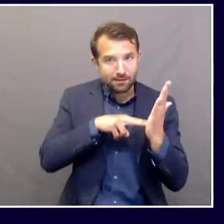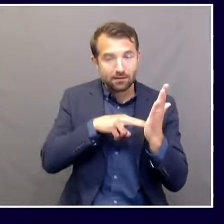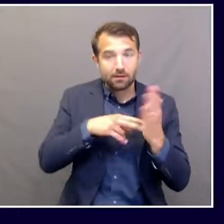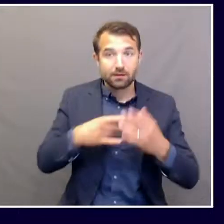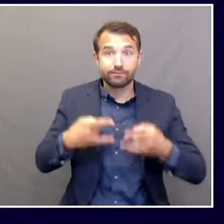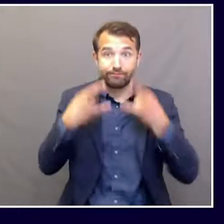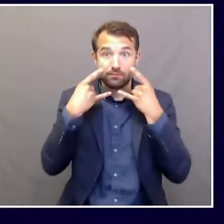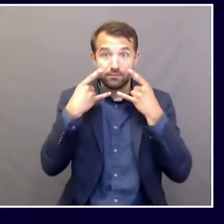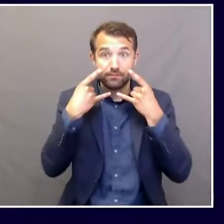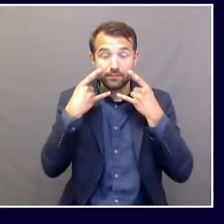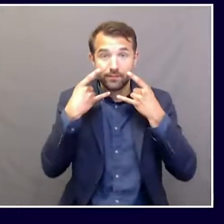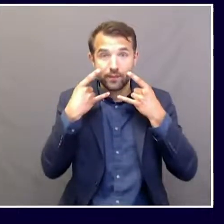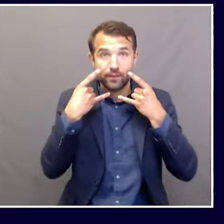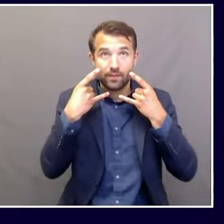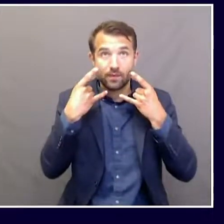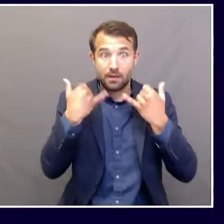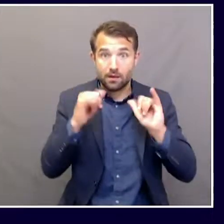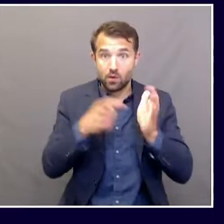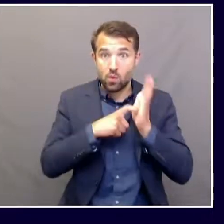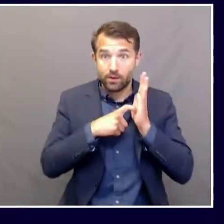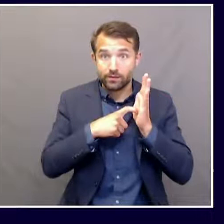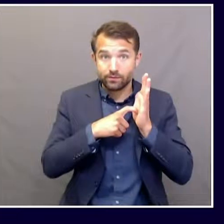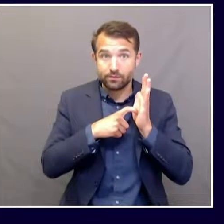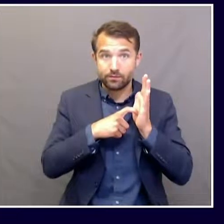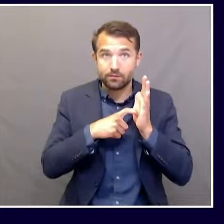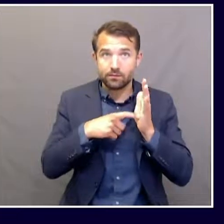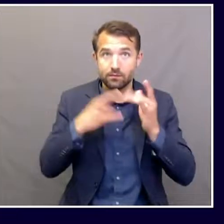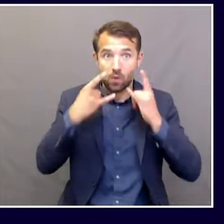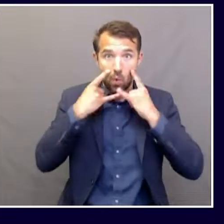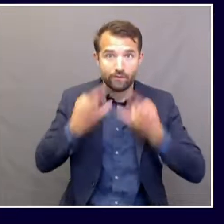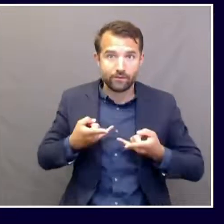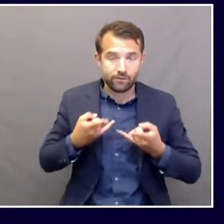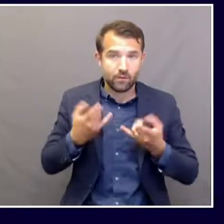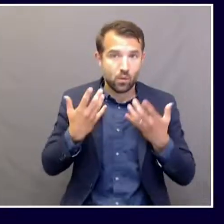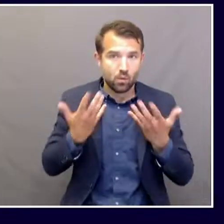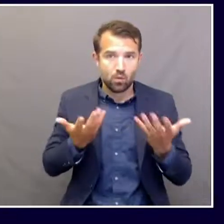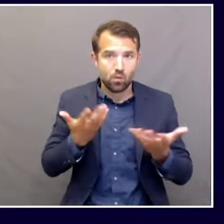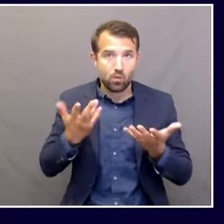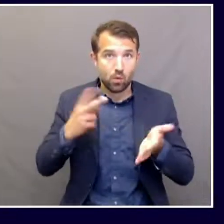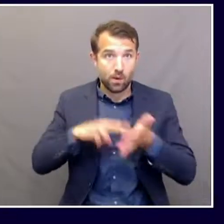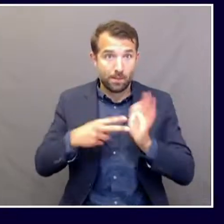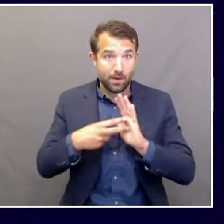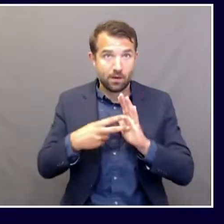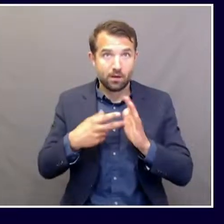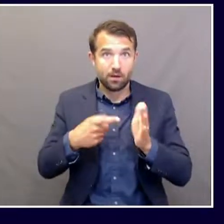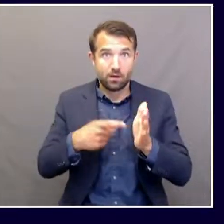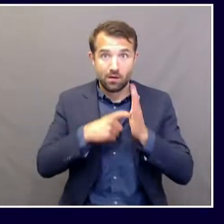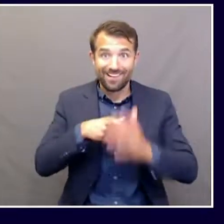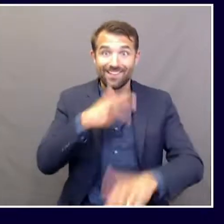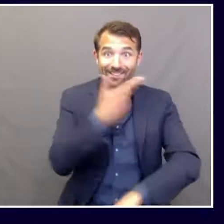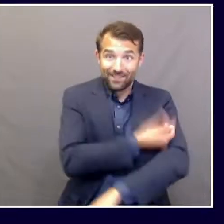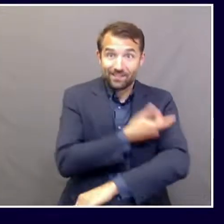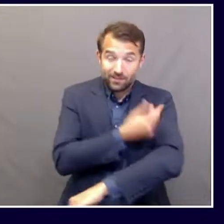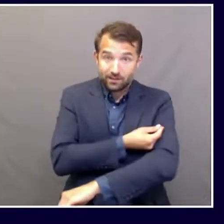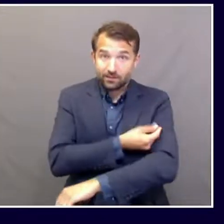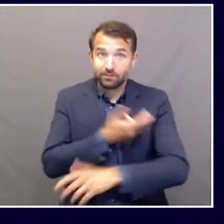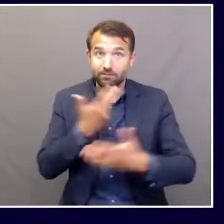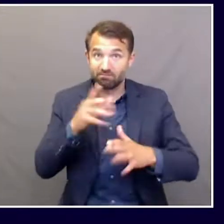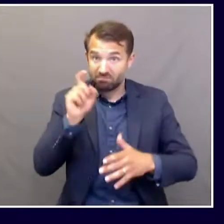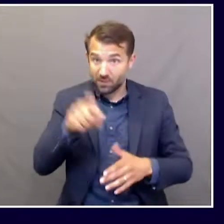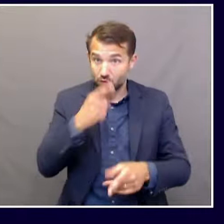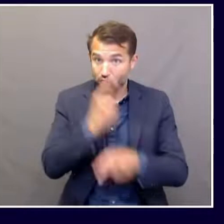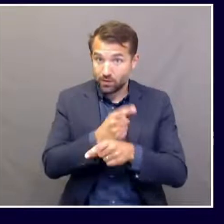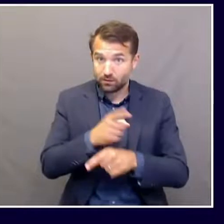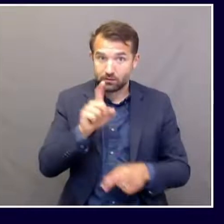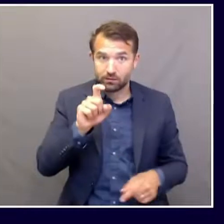all school-aged kids. It really, I guess that would be the jumping off point. And with Pfizer announcing that it's expanding